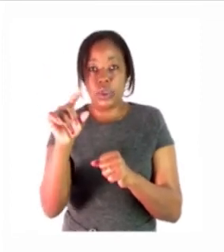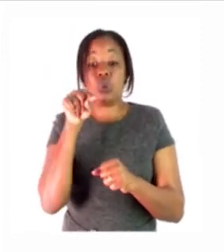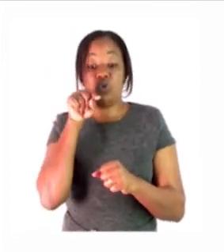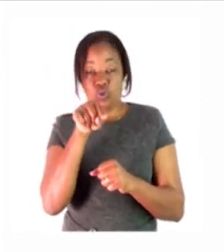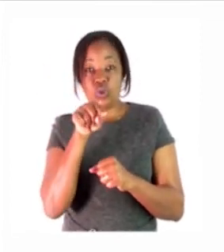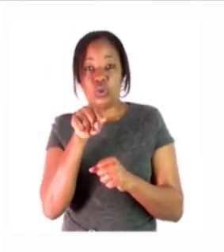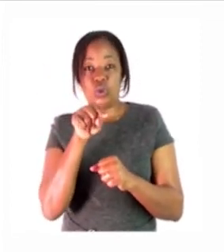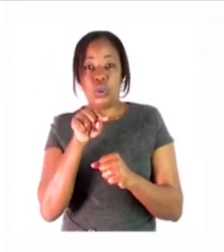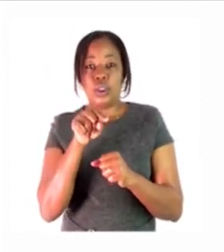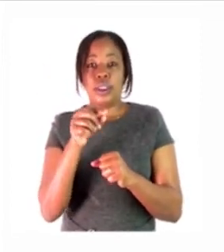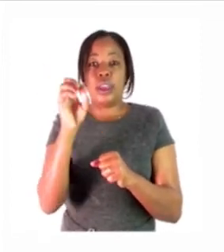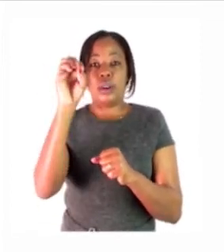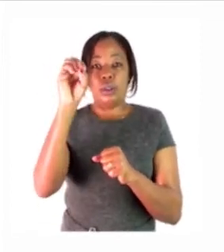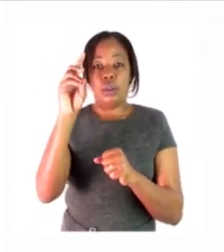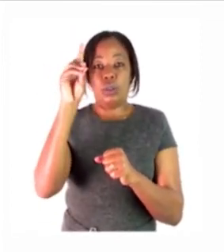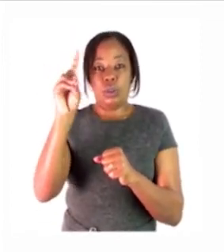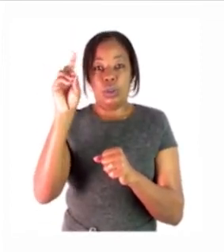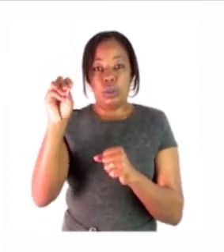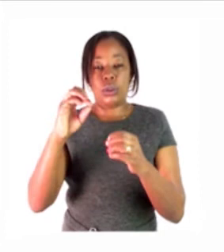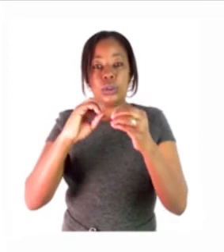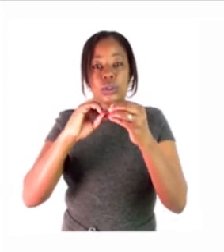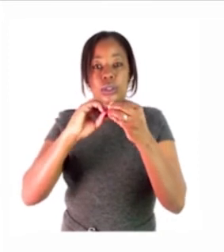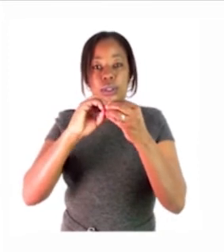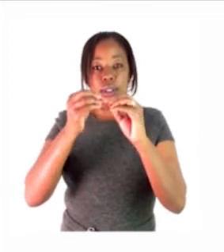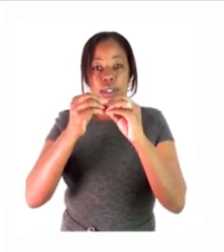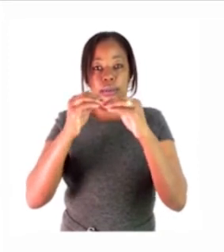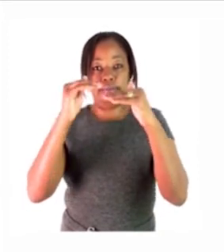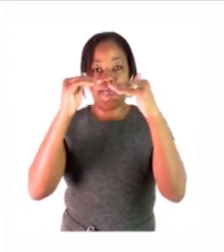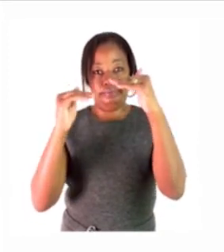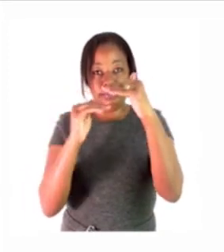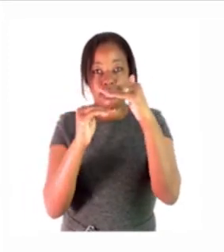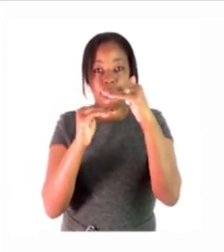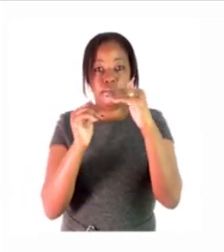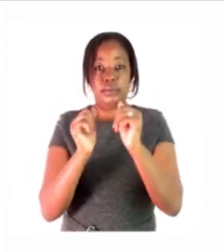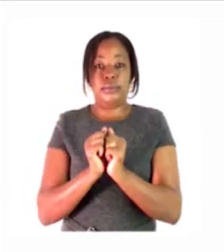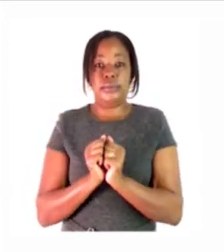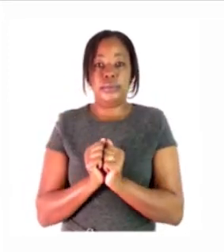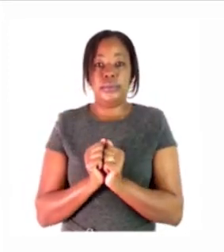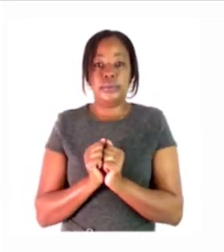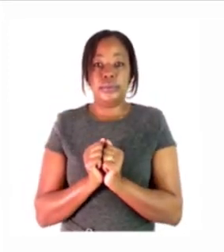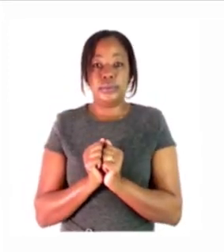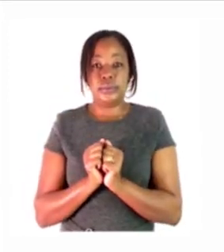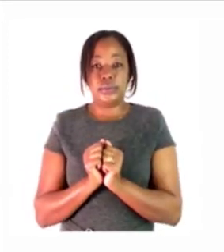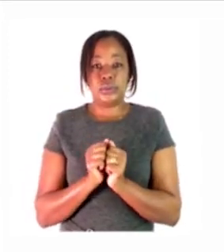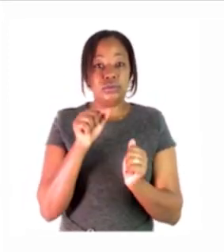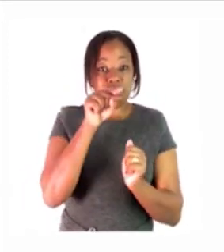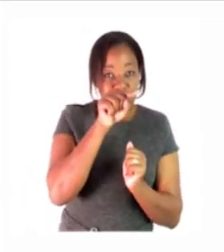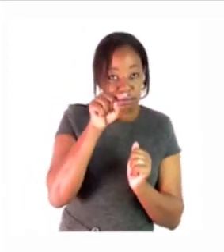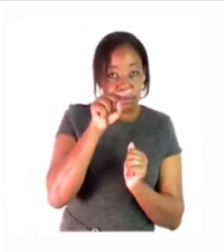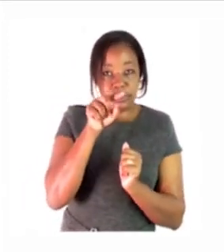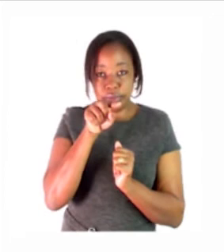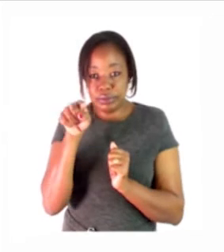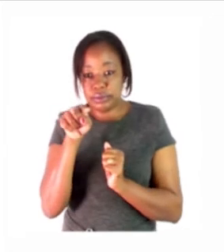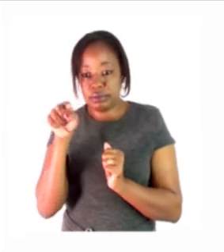I just have to check the last number on the number. If the number is too big, you just check at the end. What is the ending number there?